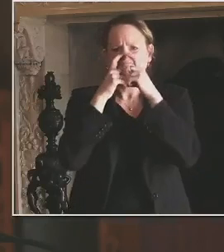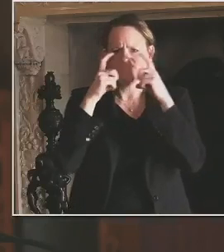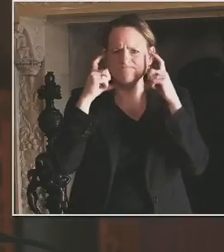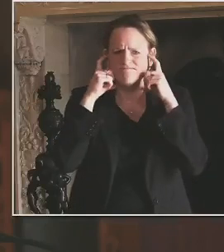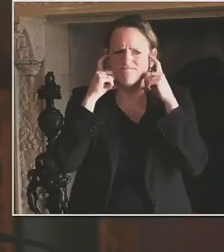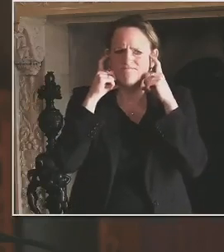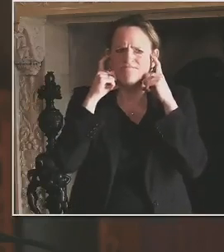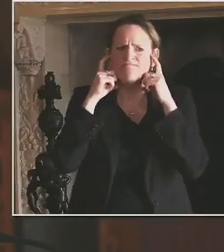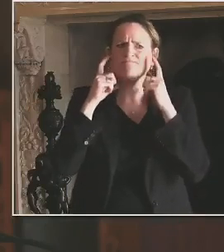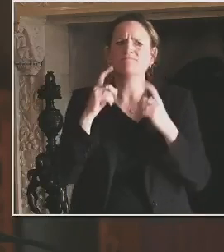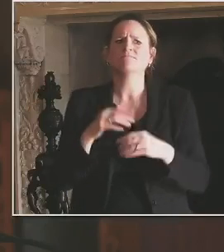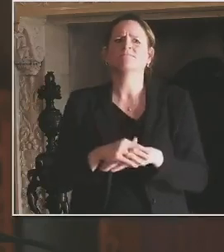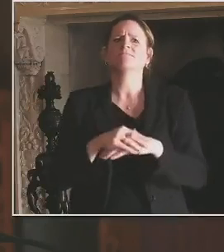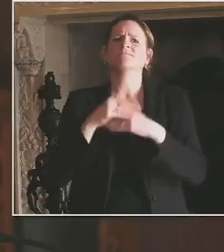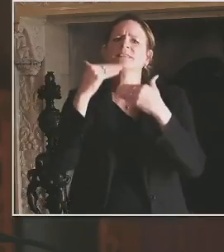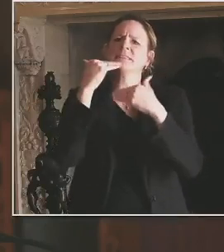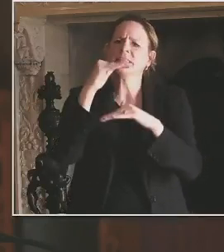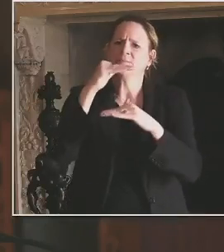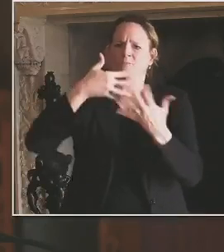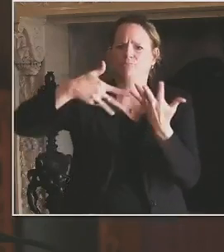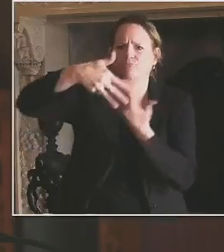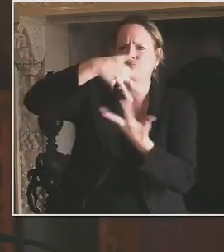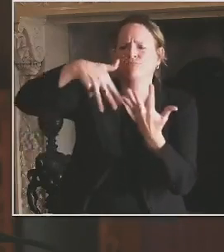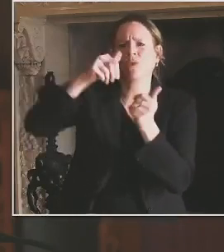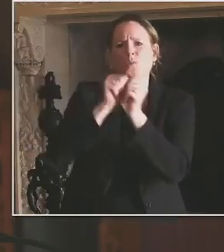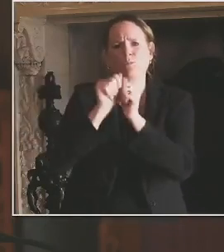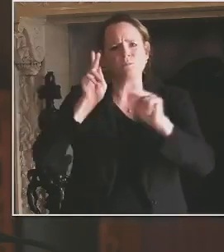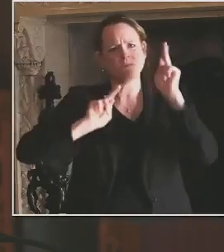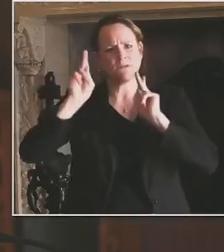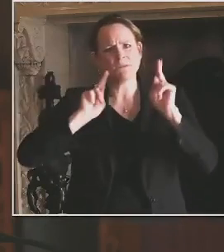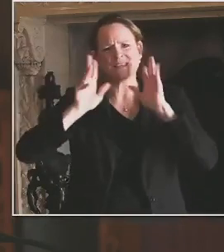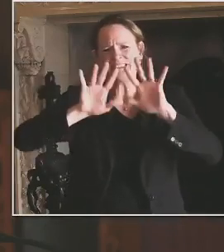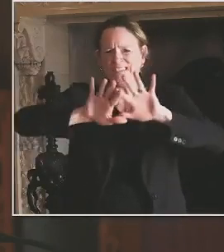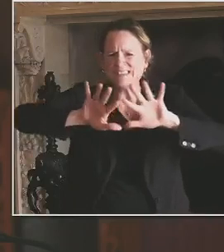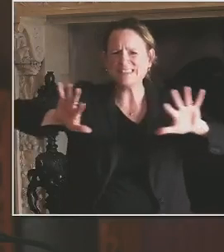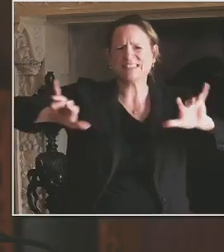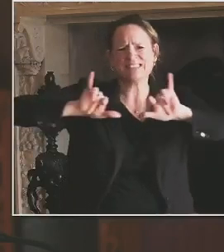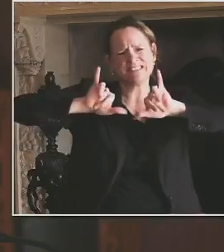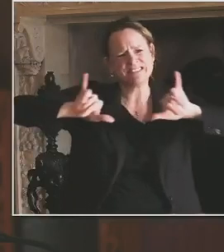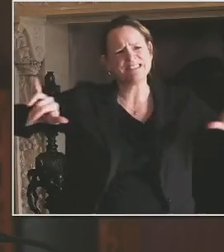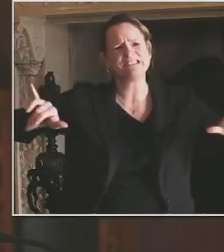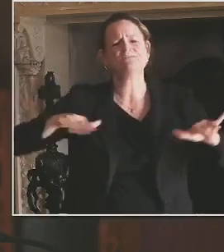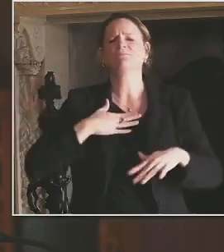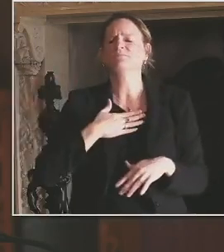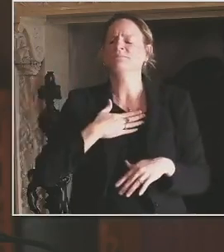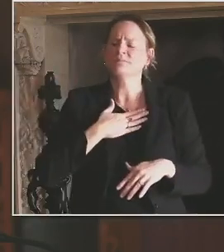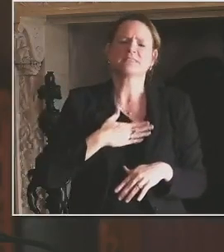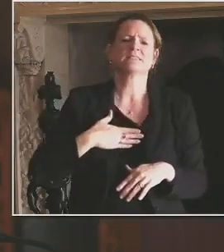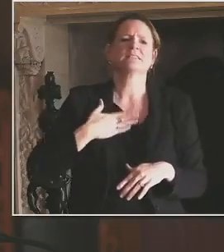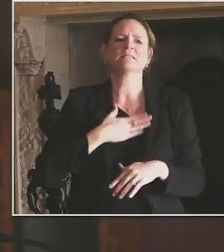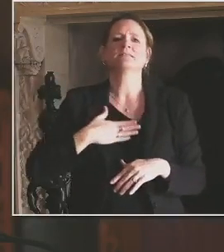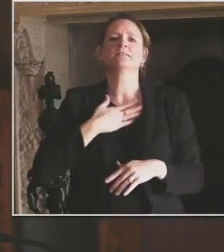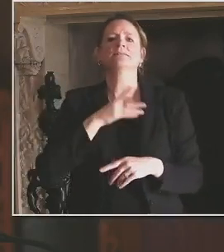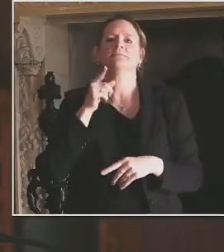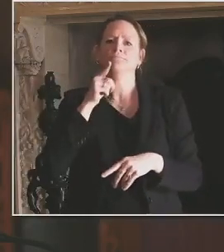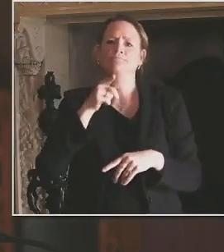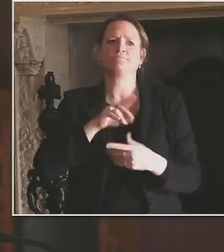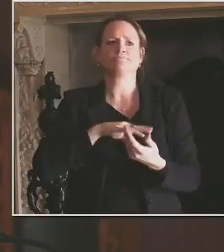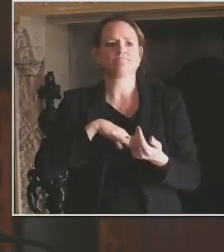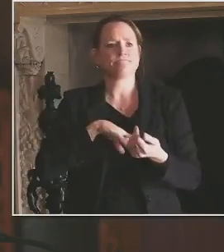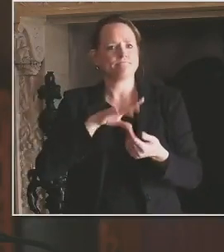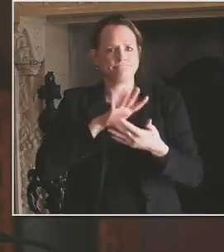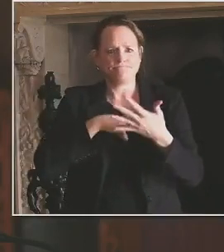other people, returning to a regimen where you are really focused on your essential errands once a week.